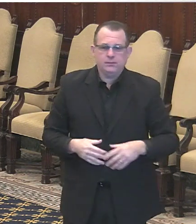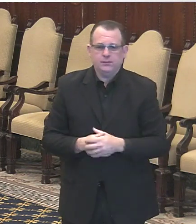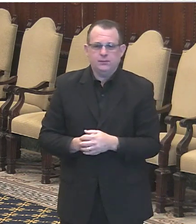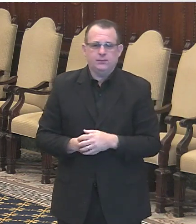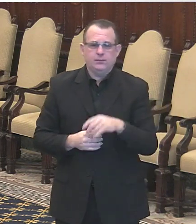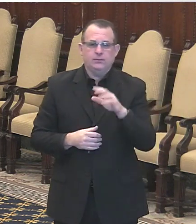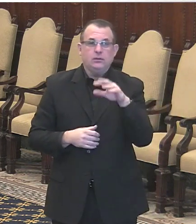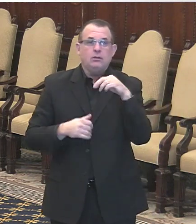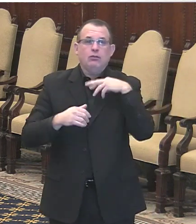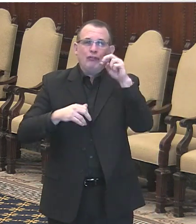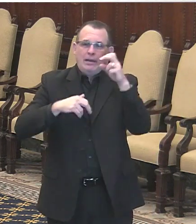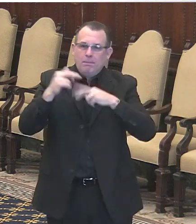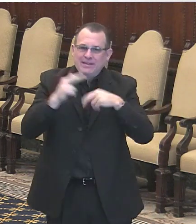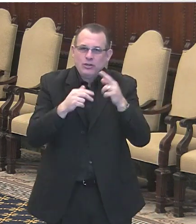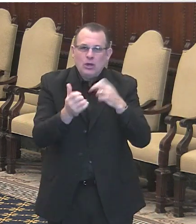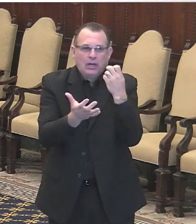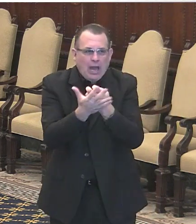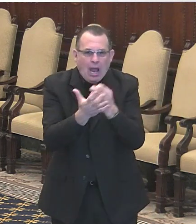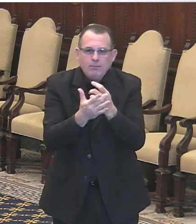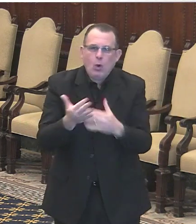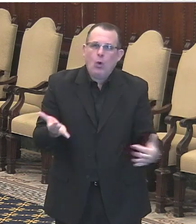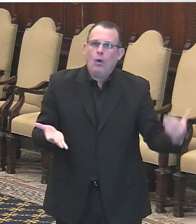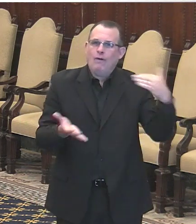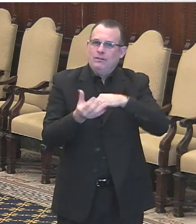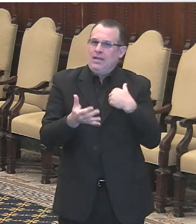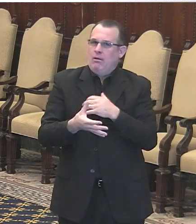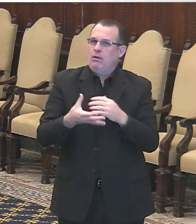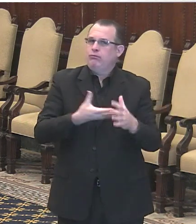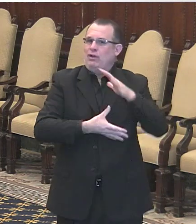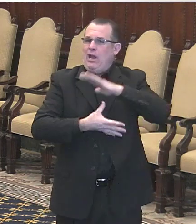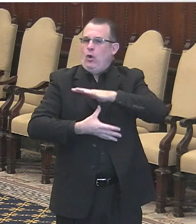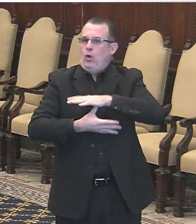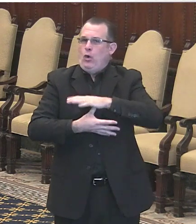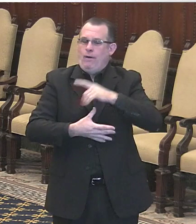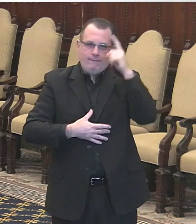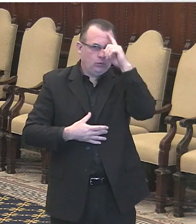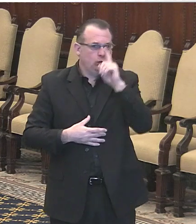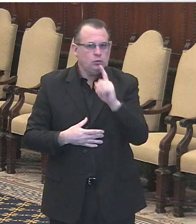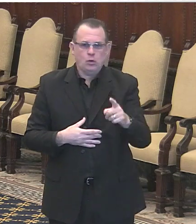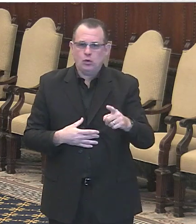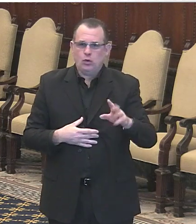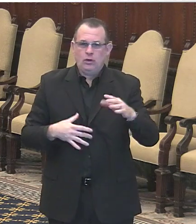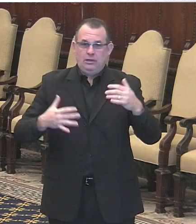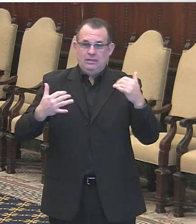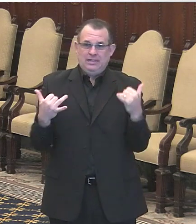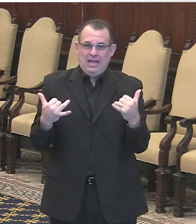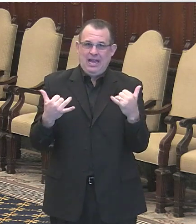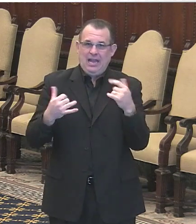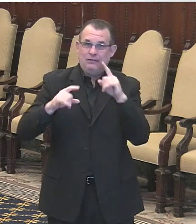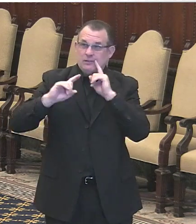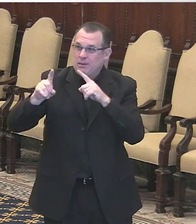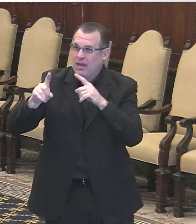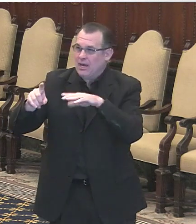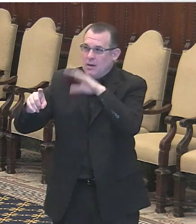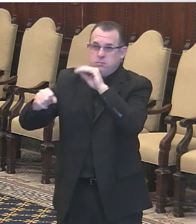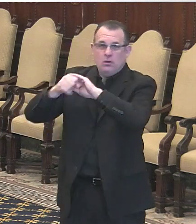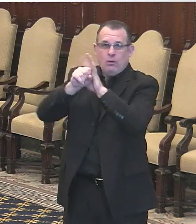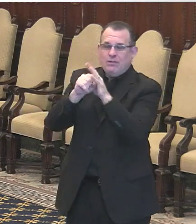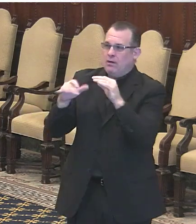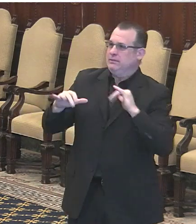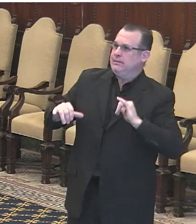for Philadelphia and communities across the country as we move from responding to the immediate public health crisis to long-term